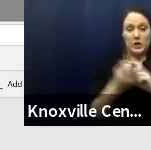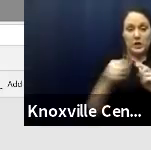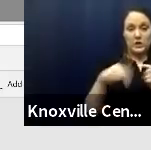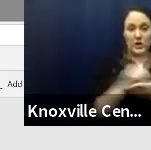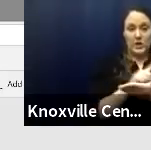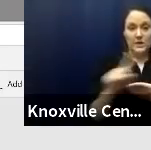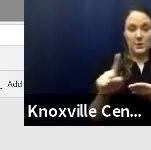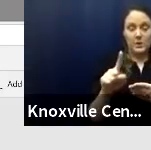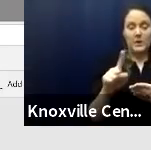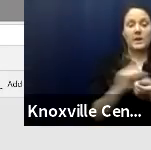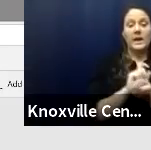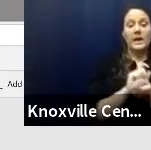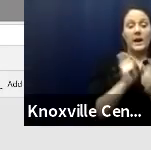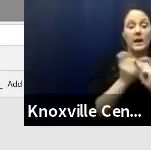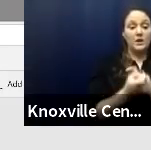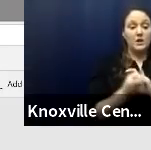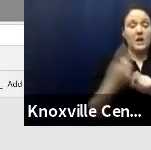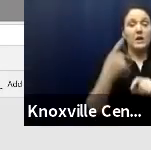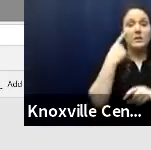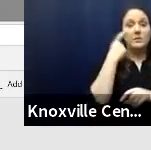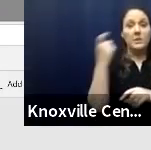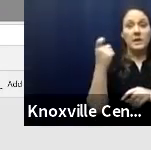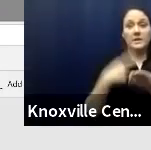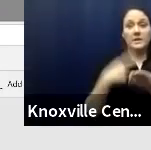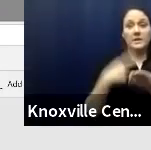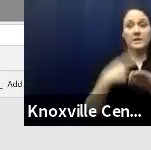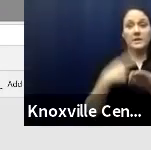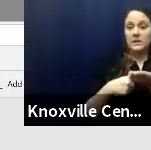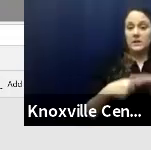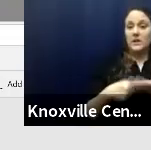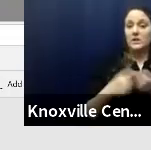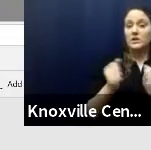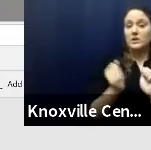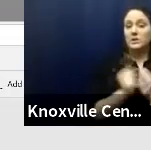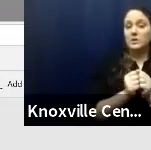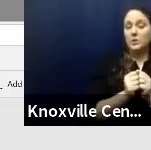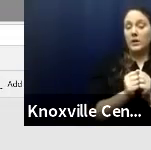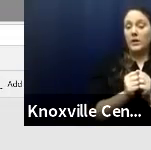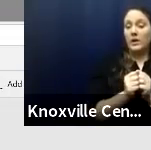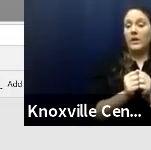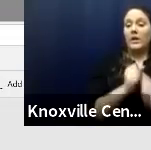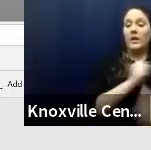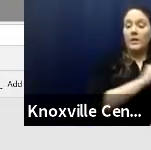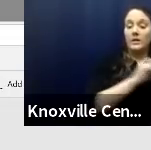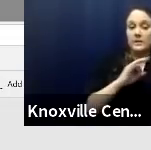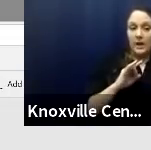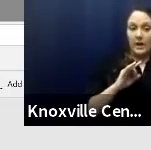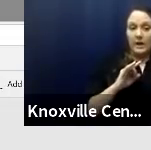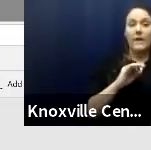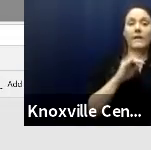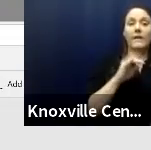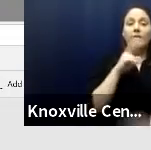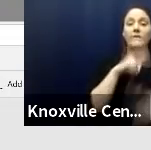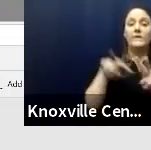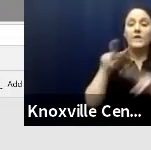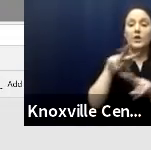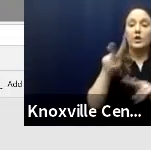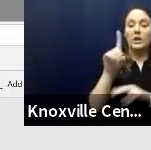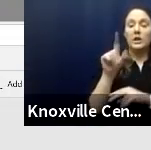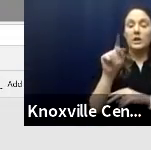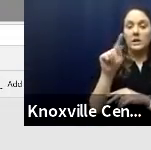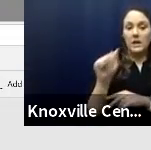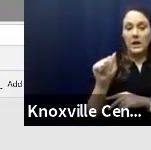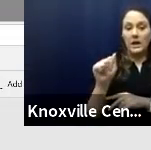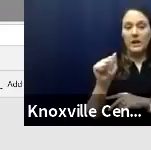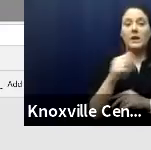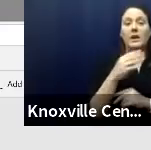based on, discussions with, the staff, with looking at our data and